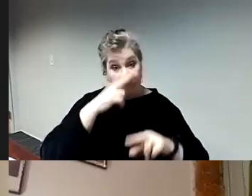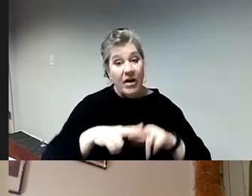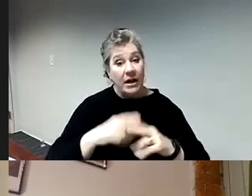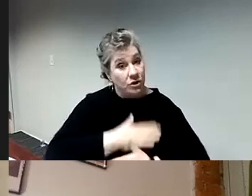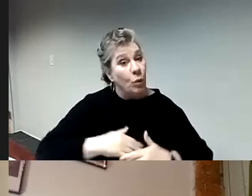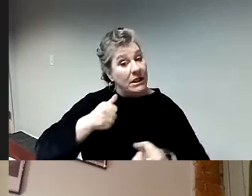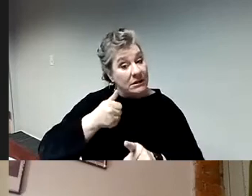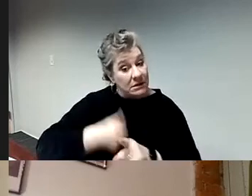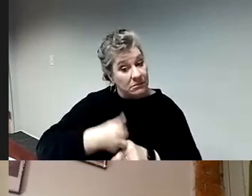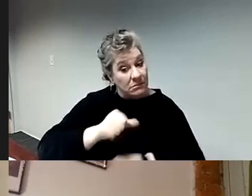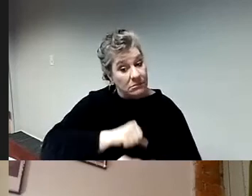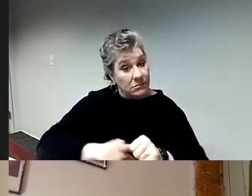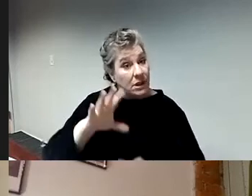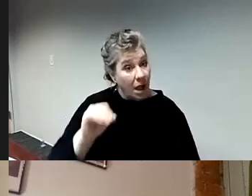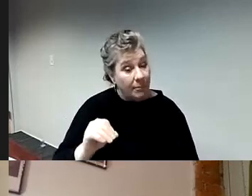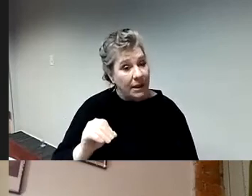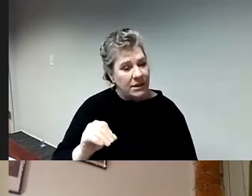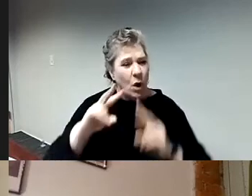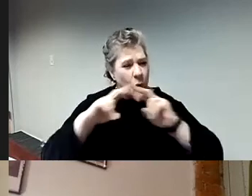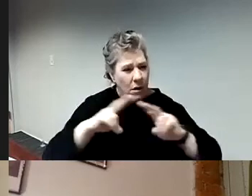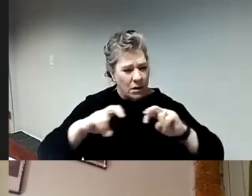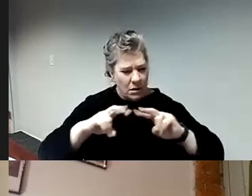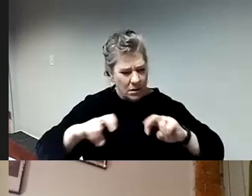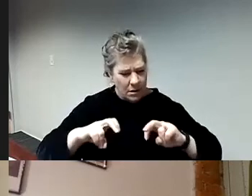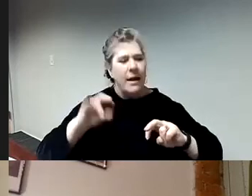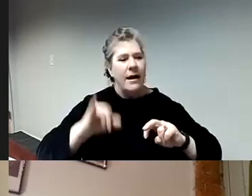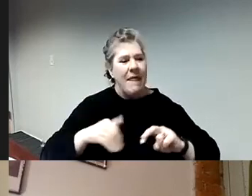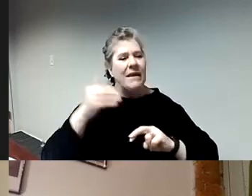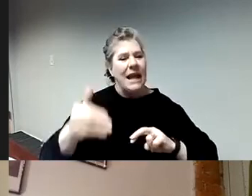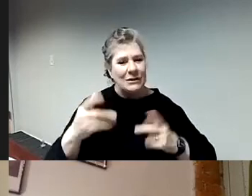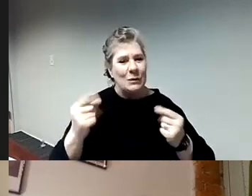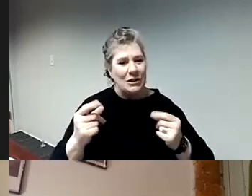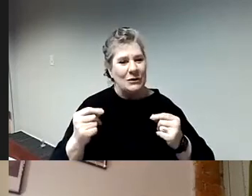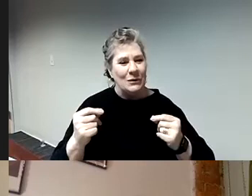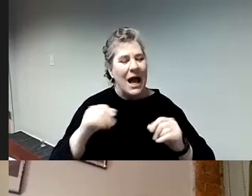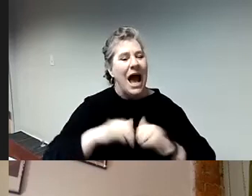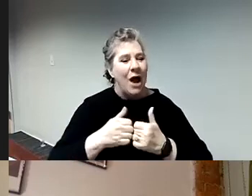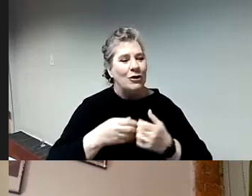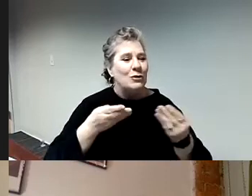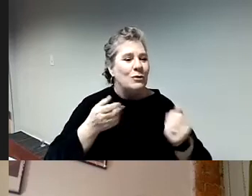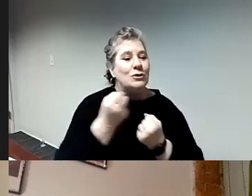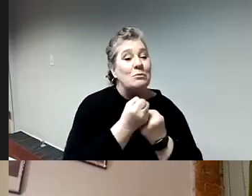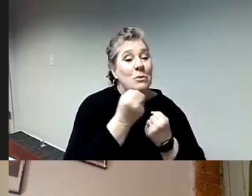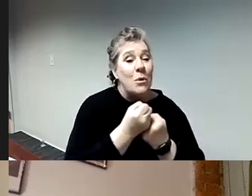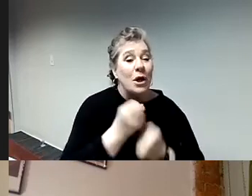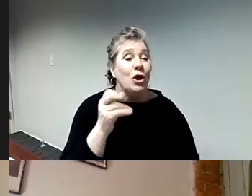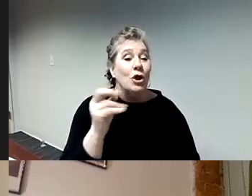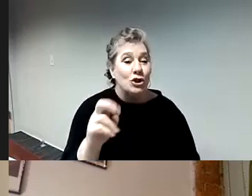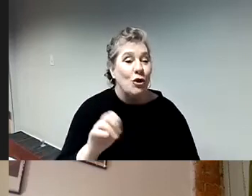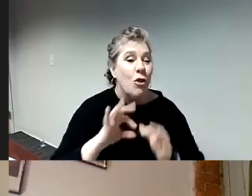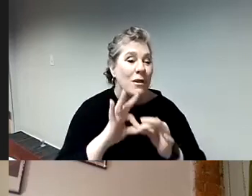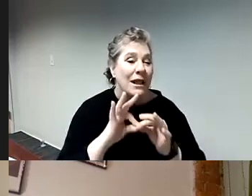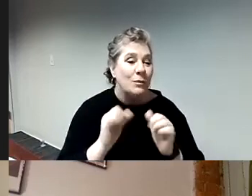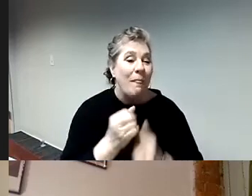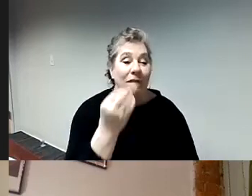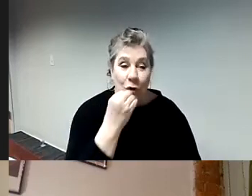company? Just starting to kind of look at that and then the next step, right? Looking for ways to nurture that relationship with food